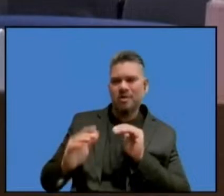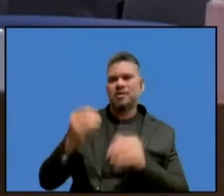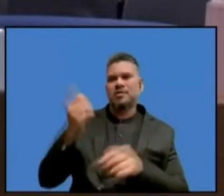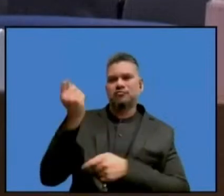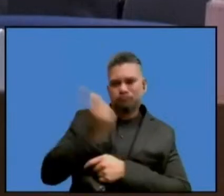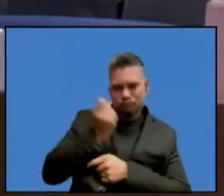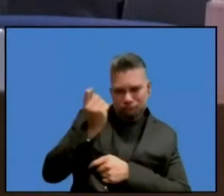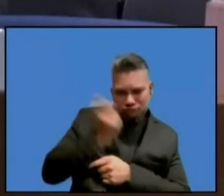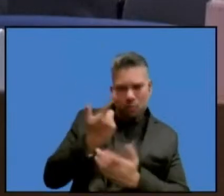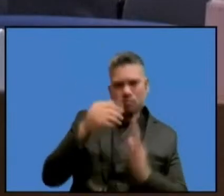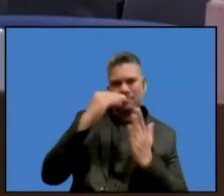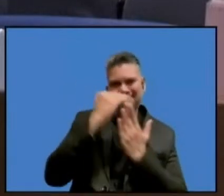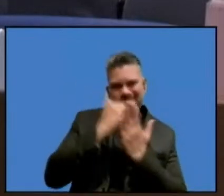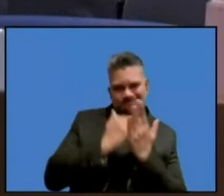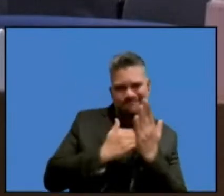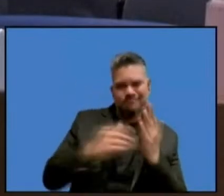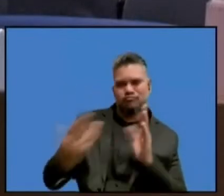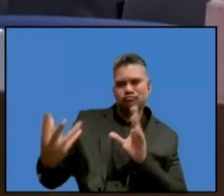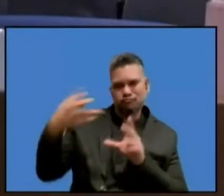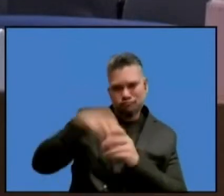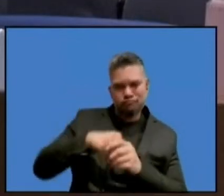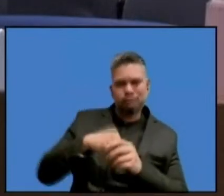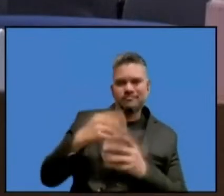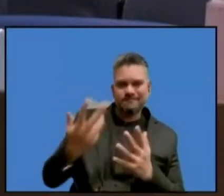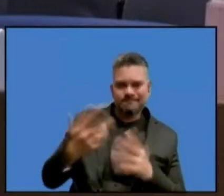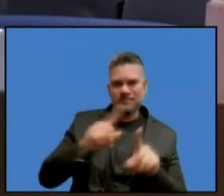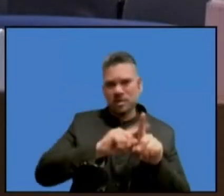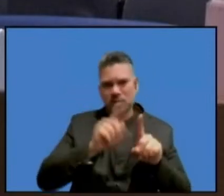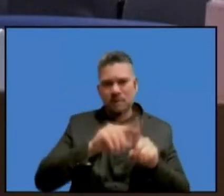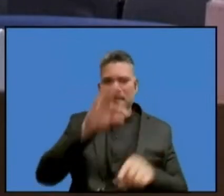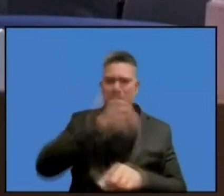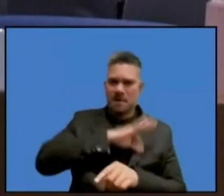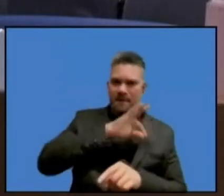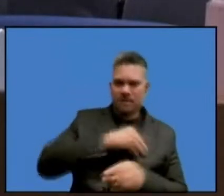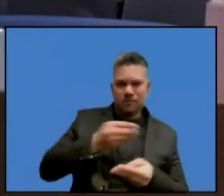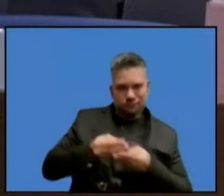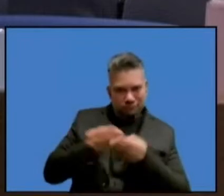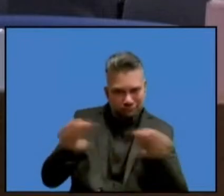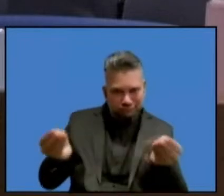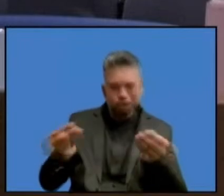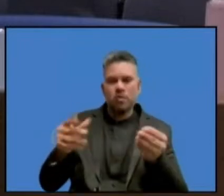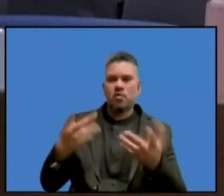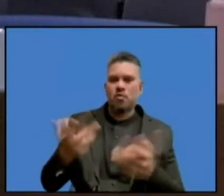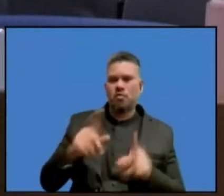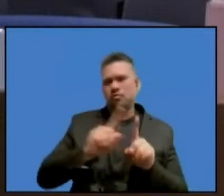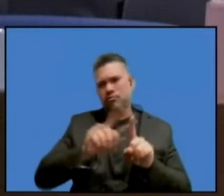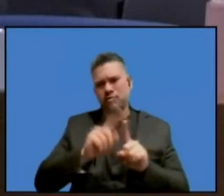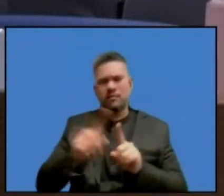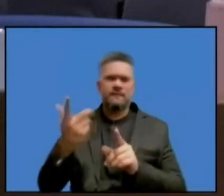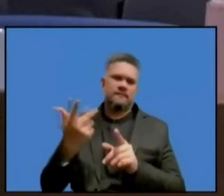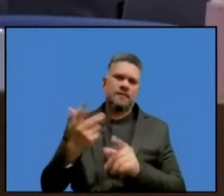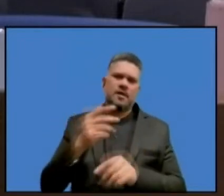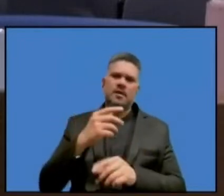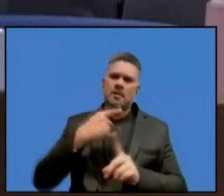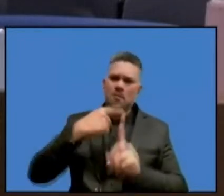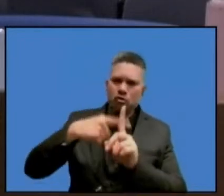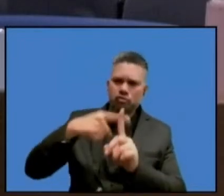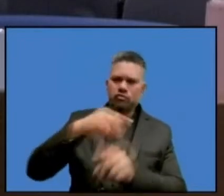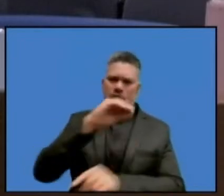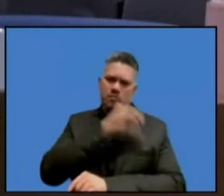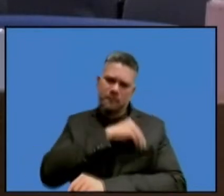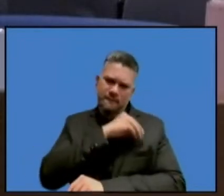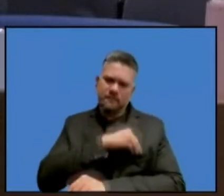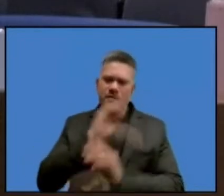schemes, effective access to Social Security benefits, maintenance of entitlements, and payments of benefits across borders.